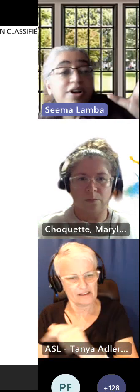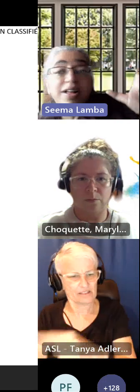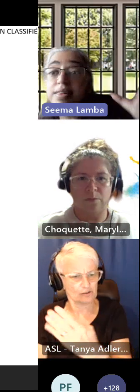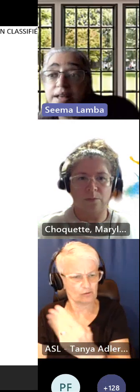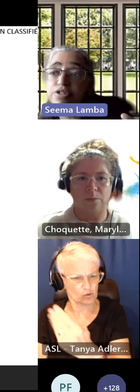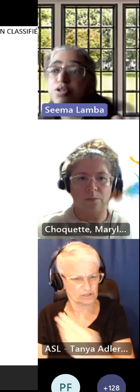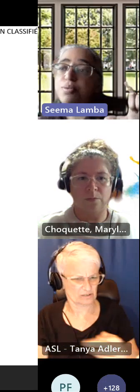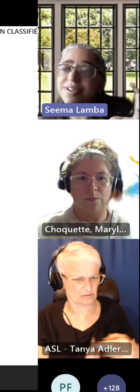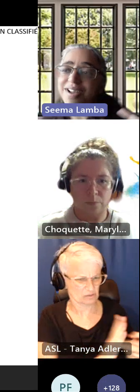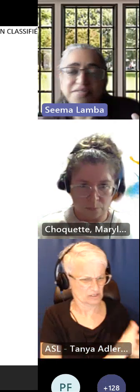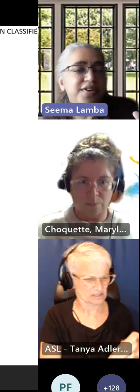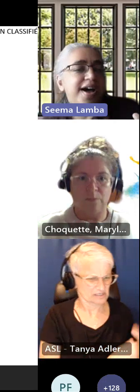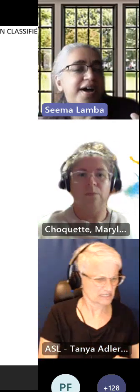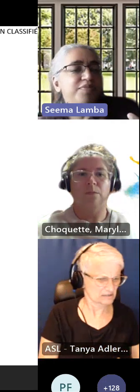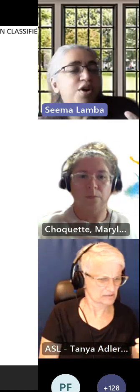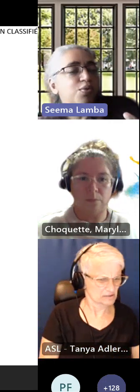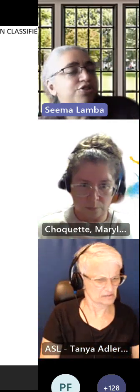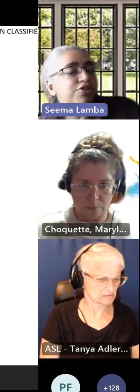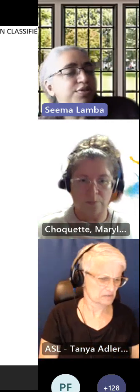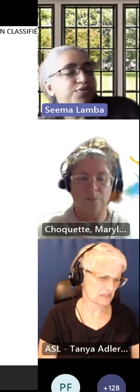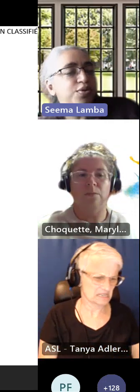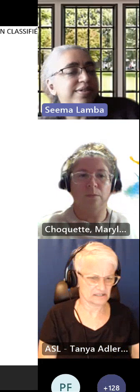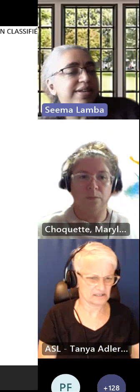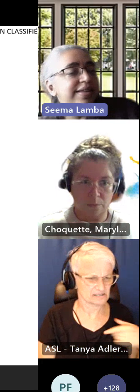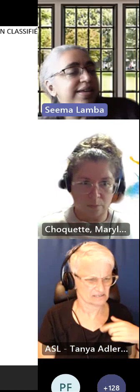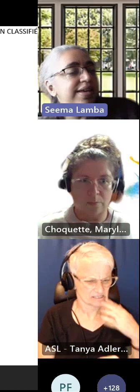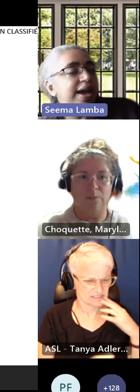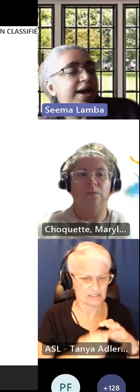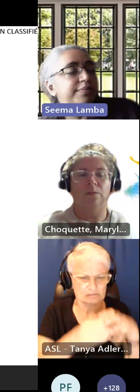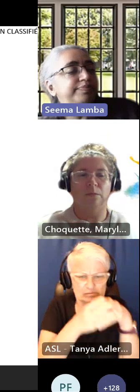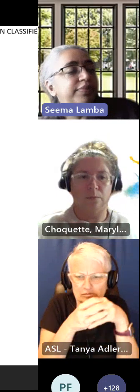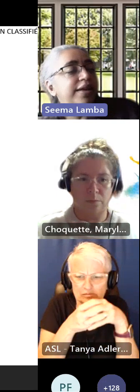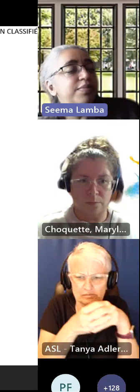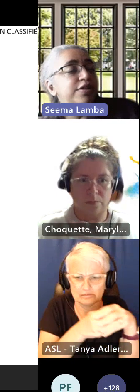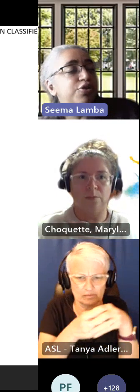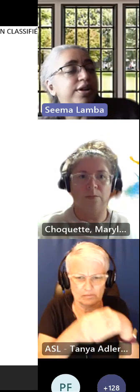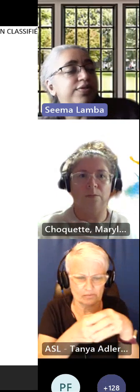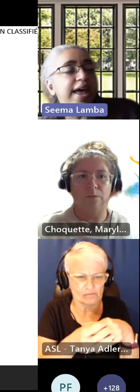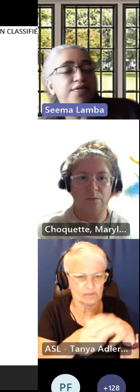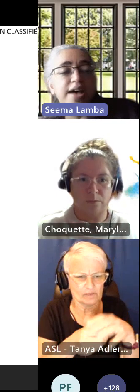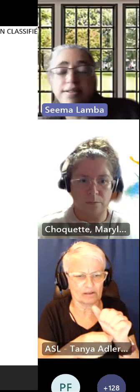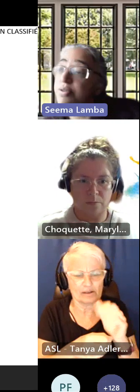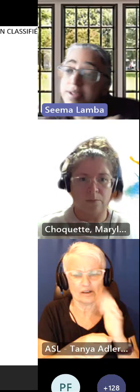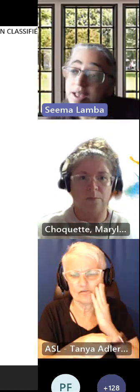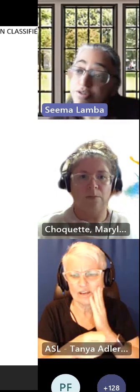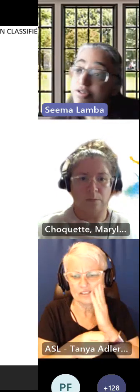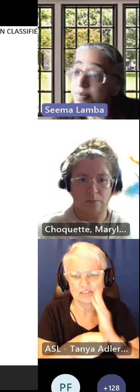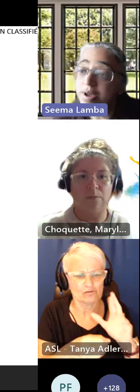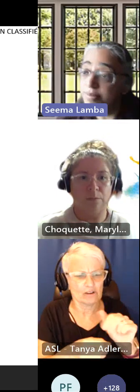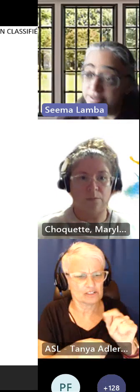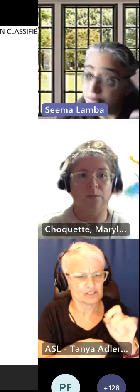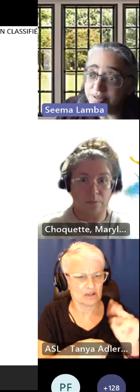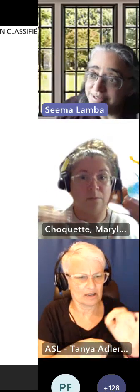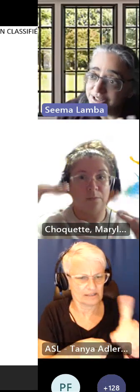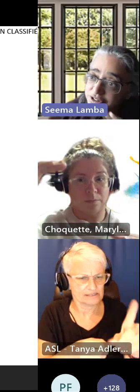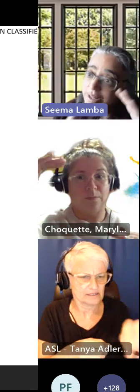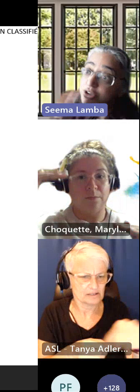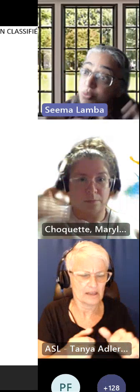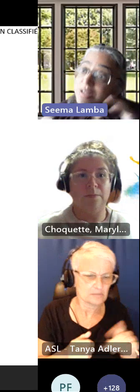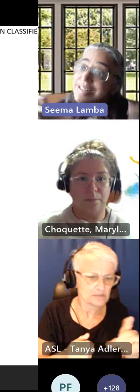wow, there's a cluster of racialized folks in the administrative and FS. So sometimes